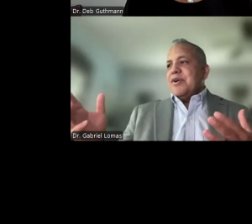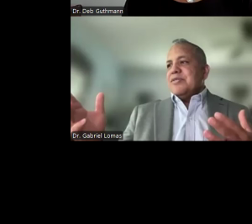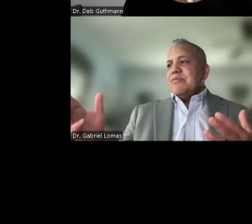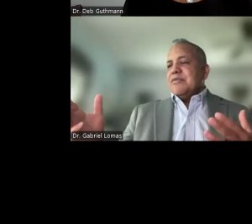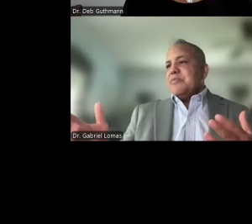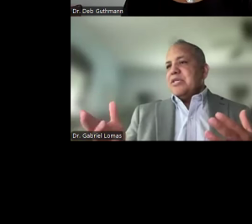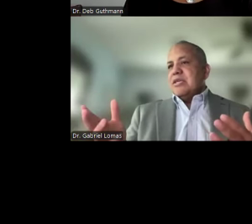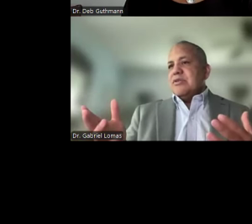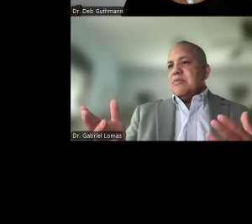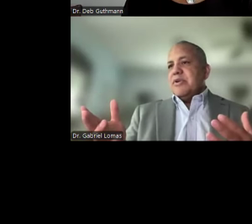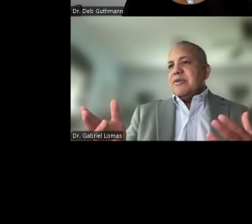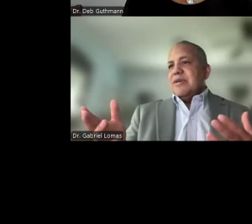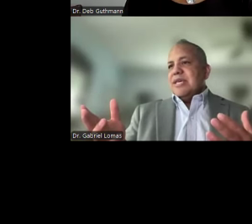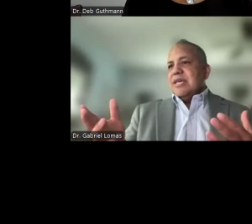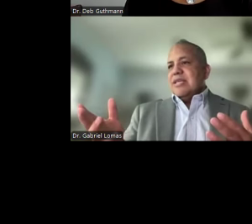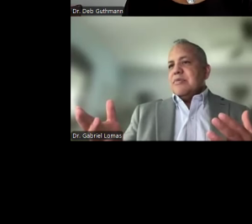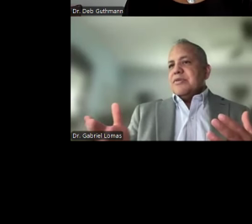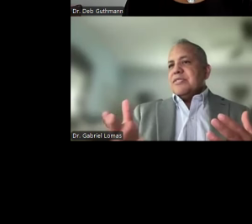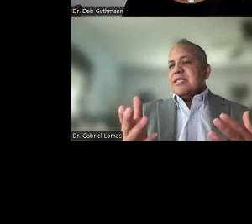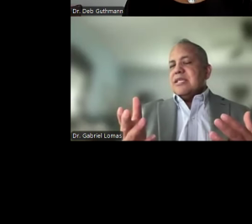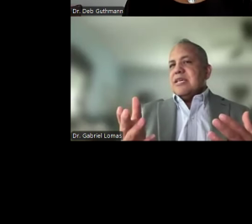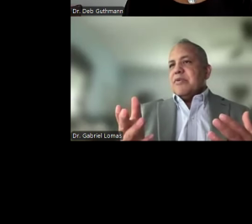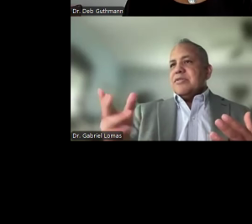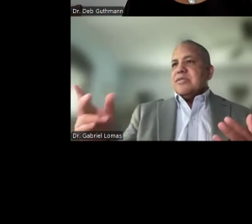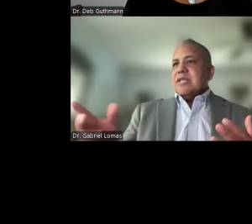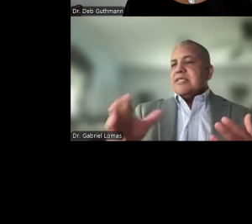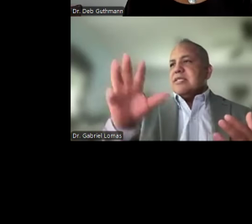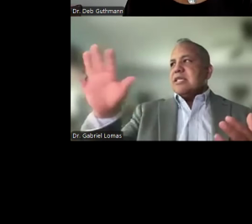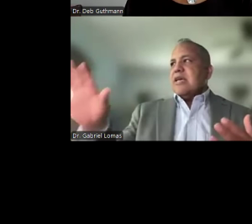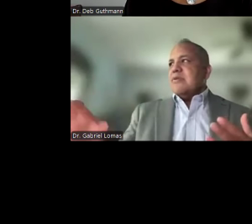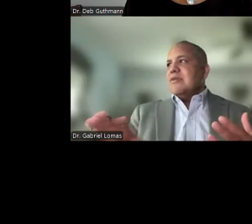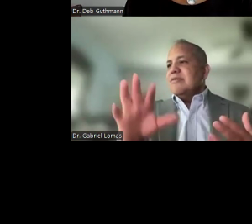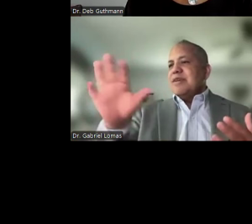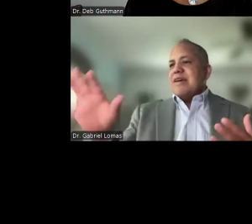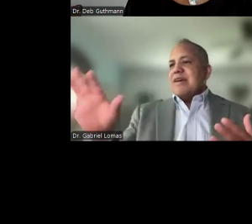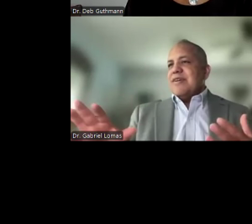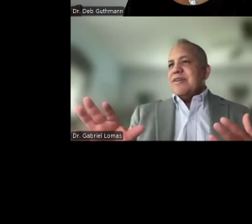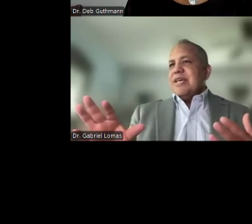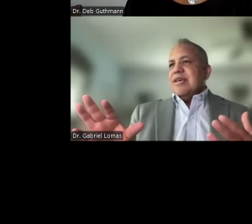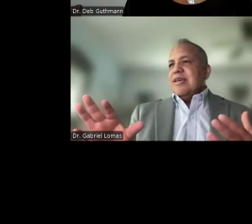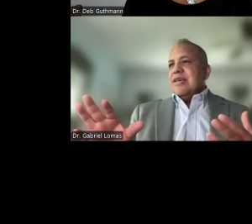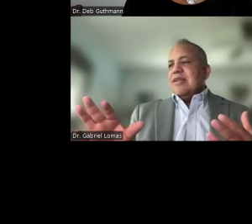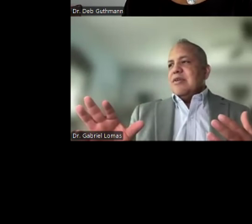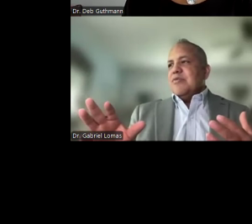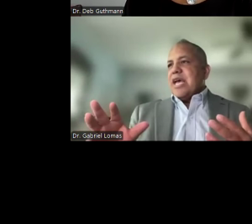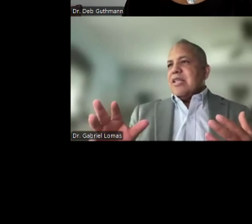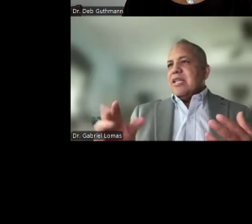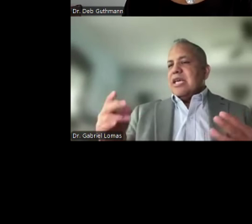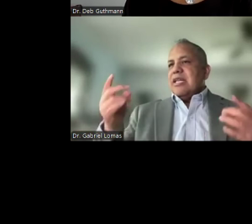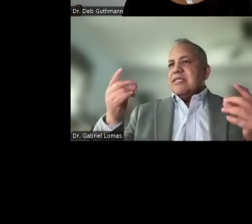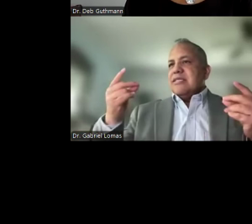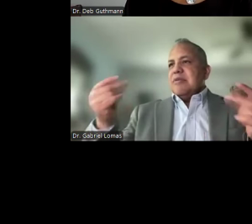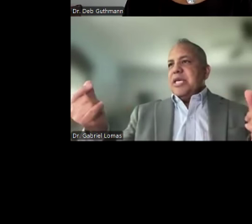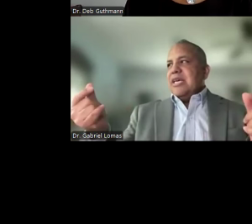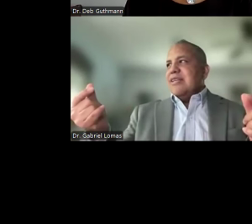hearing person will speak to the interpreter, and the interpreter signs to the deaf person. So that's the cycle that we have here. In reality,